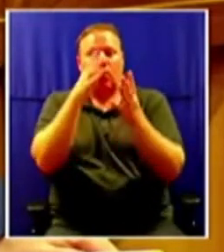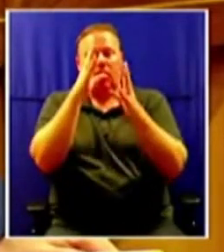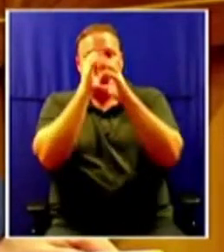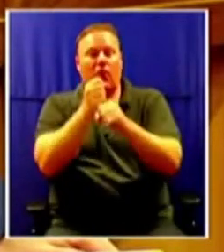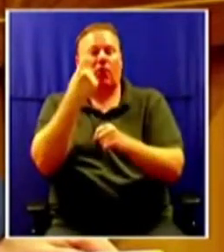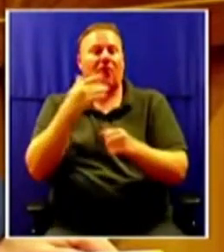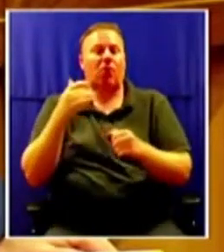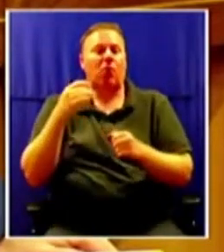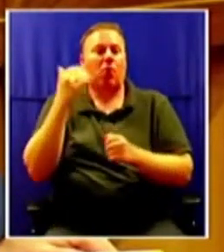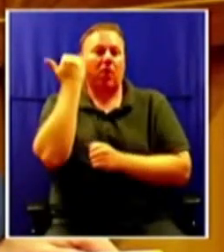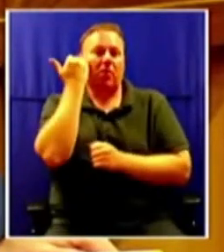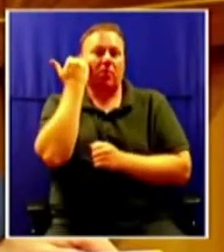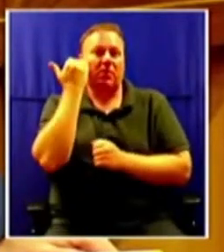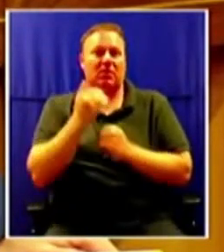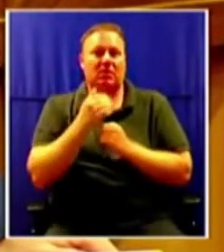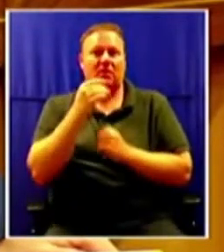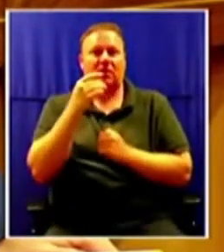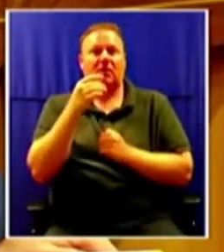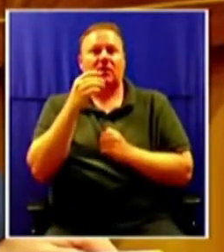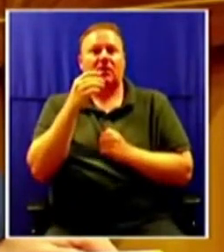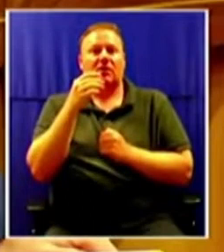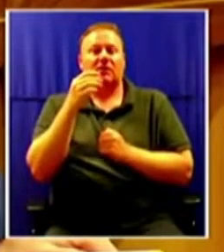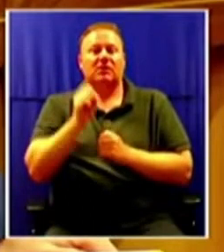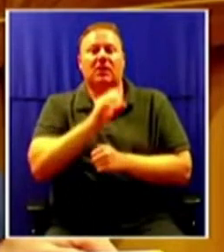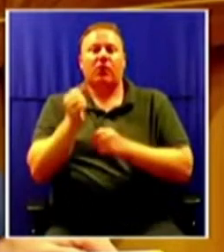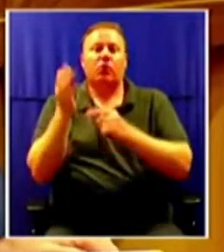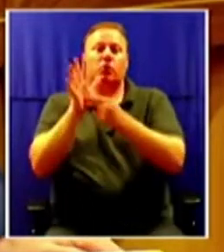South Africa, the Western Cape is the prime example.